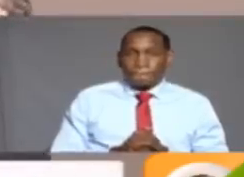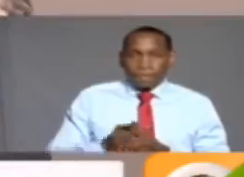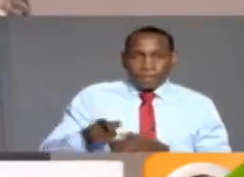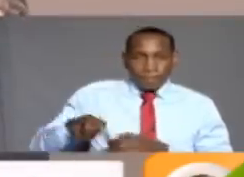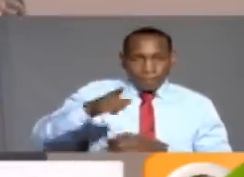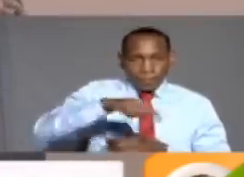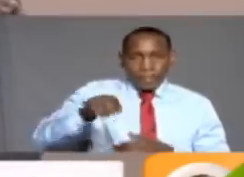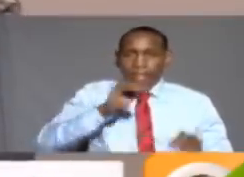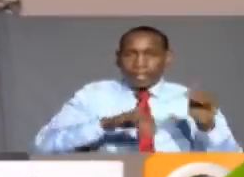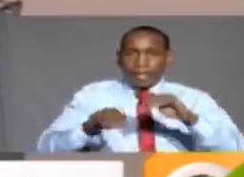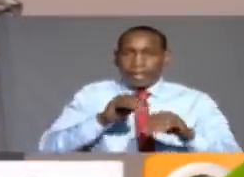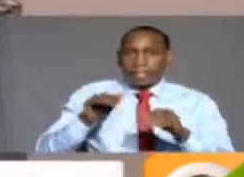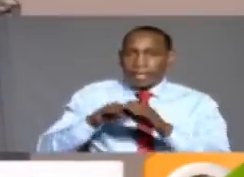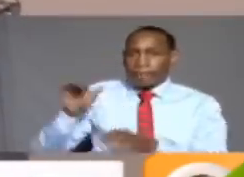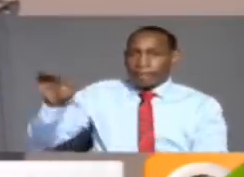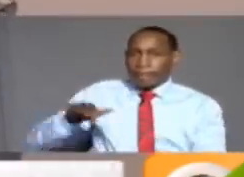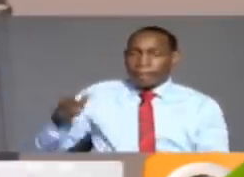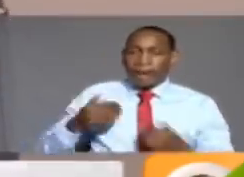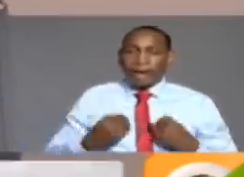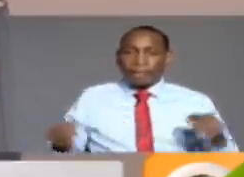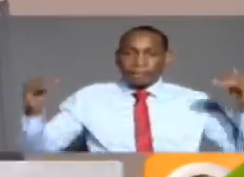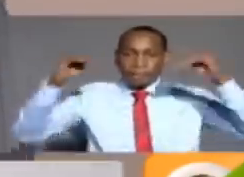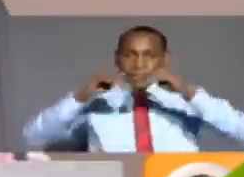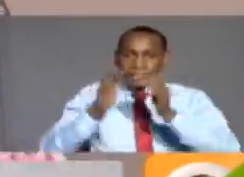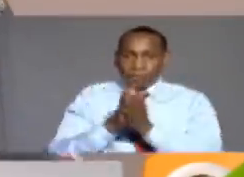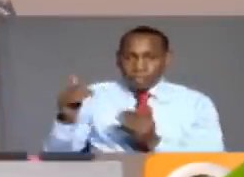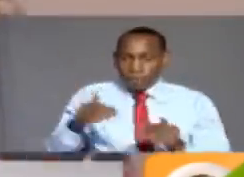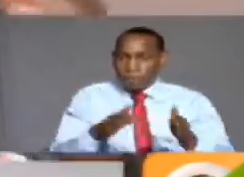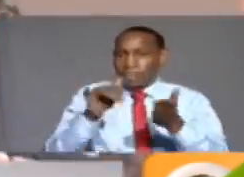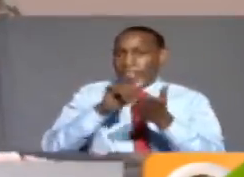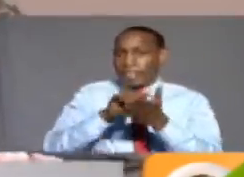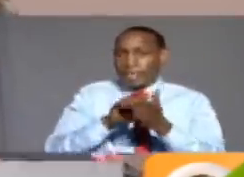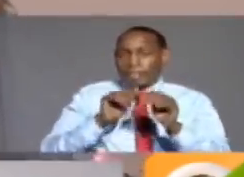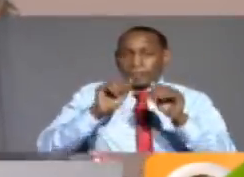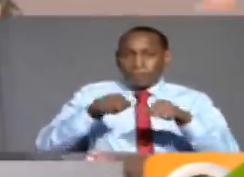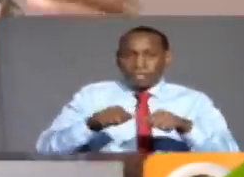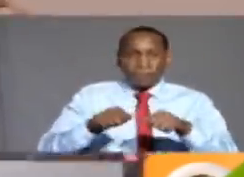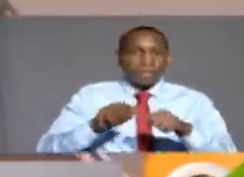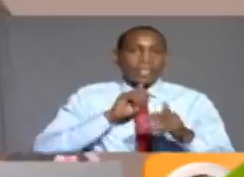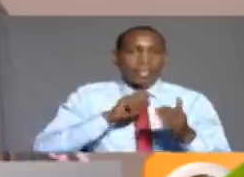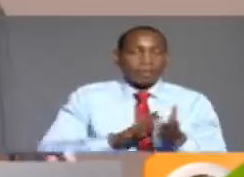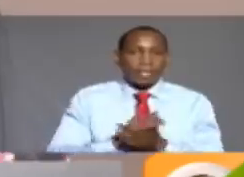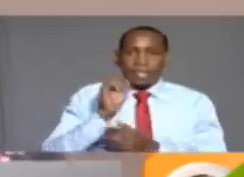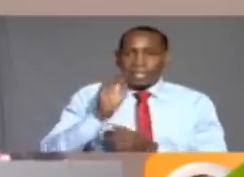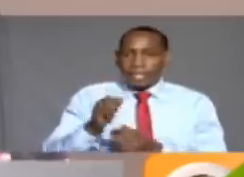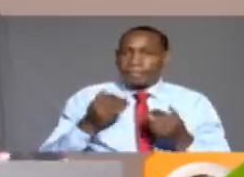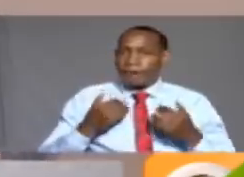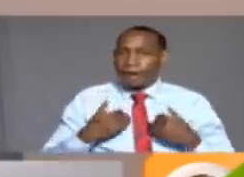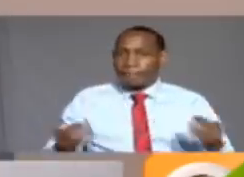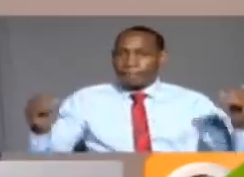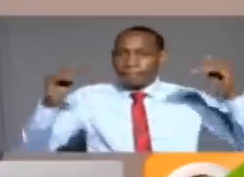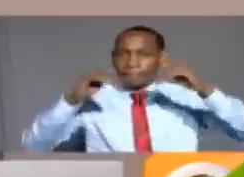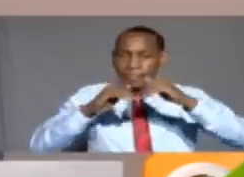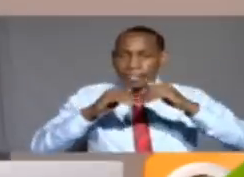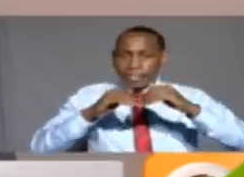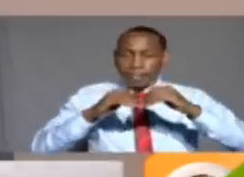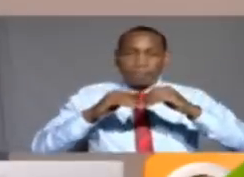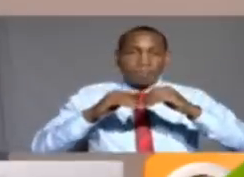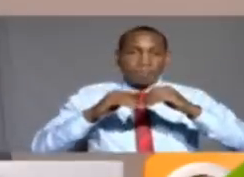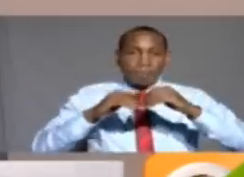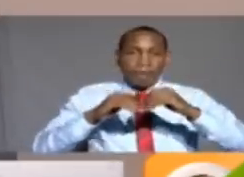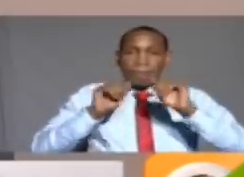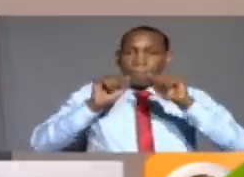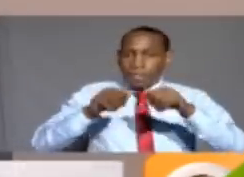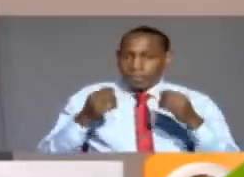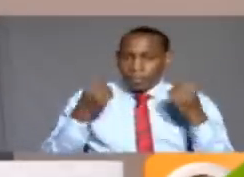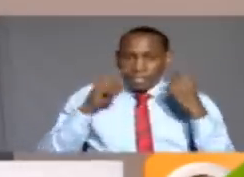elected members of parliament. There are forums and platforms that you actually sit, like he has said, if we were to sit, we may be able